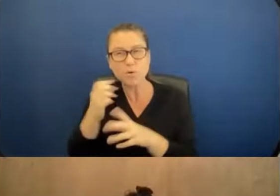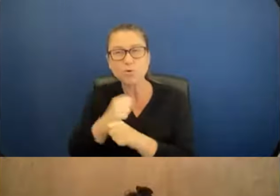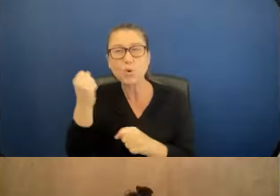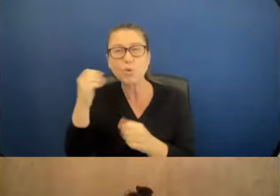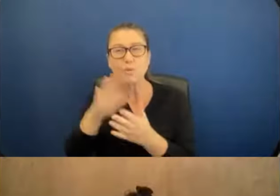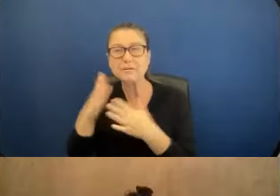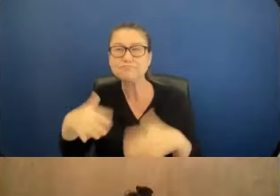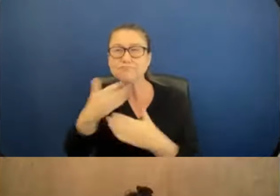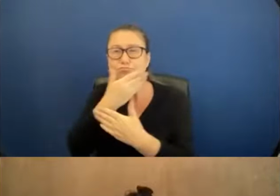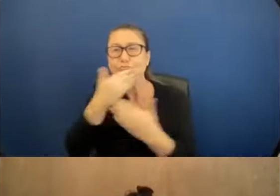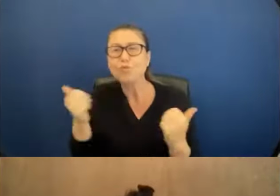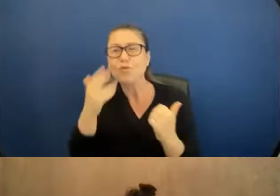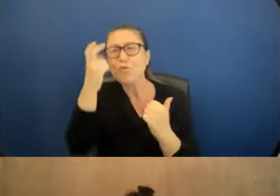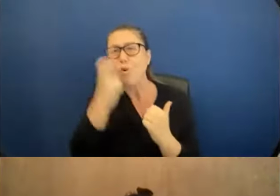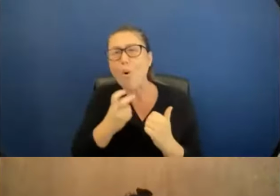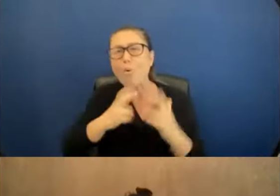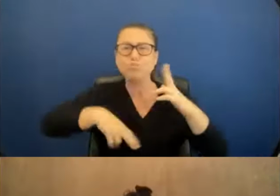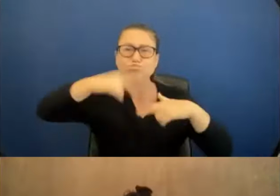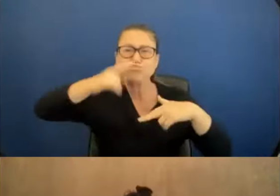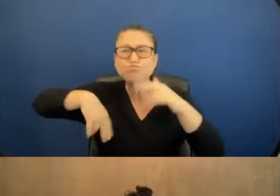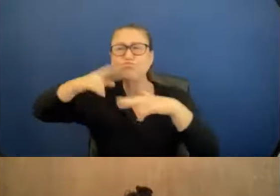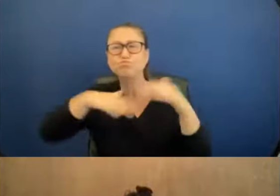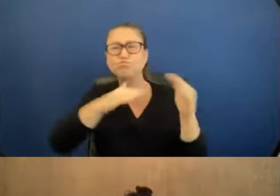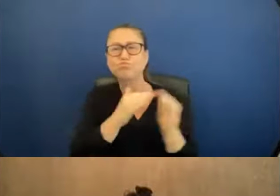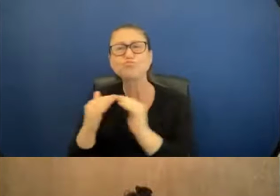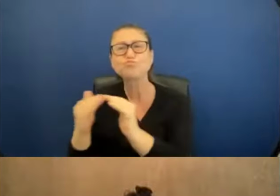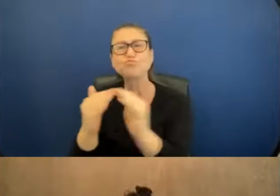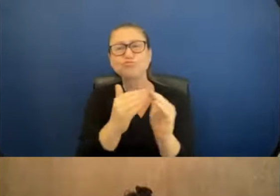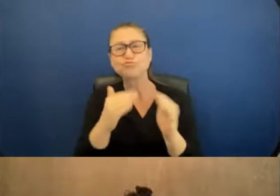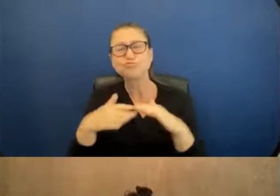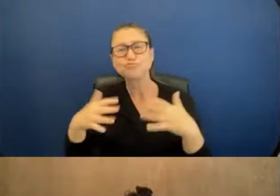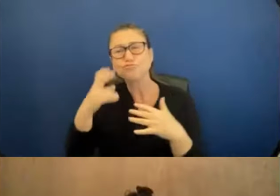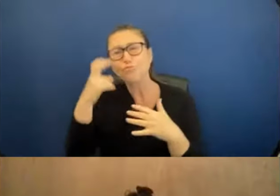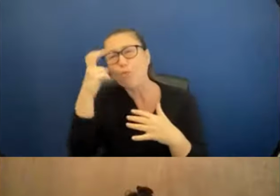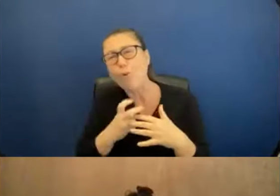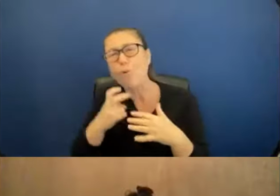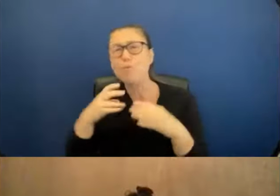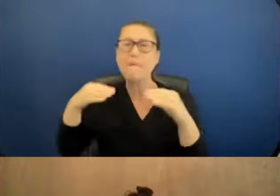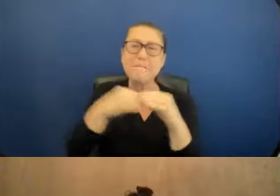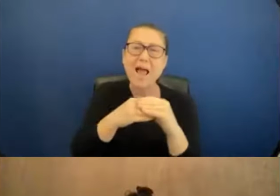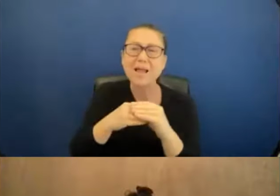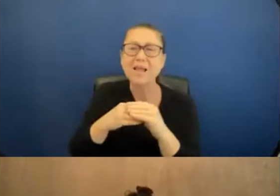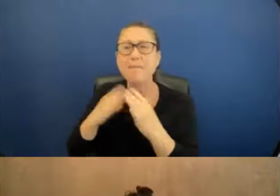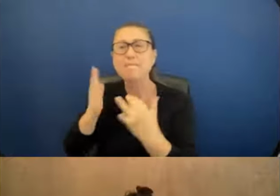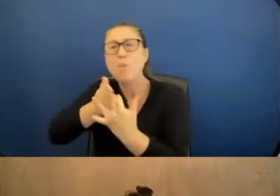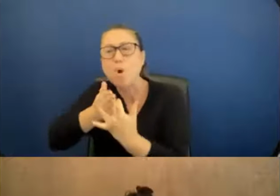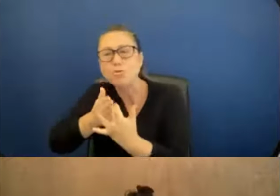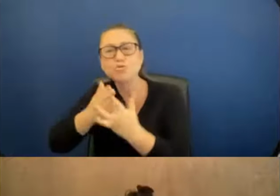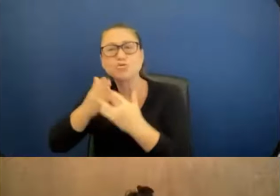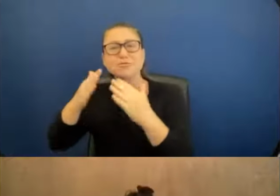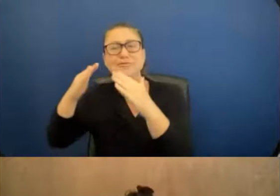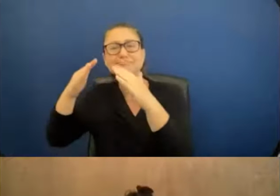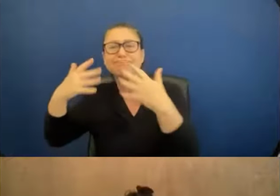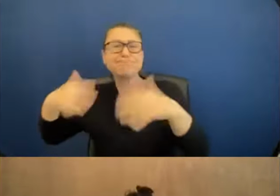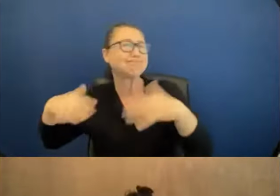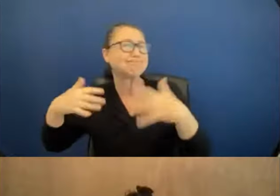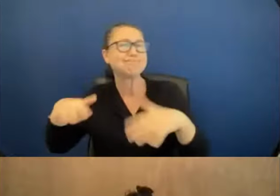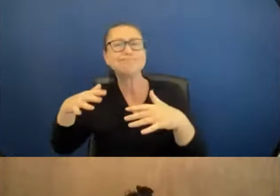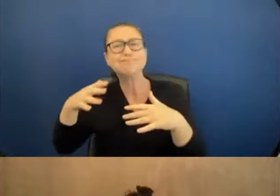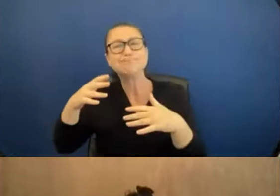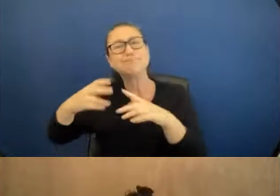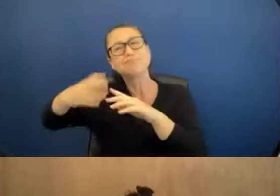heritage infrastructure. It's this amazing town hall. There's beautiful old banks and post office buildings and sort of far richer